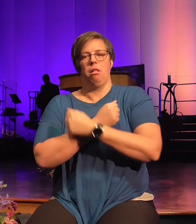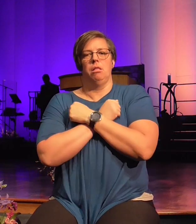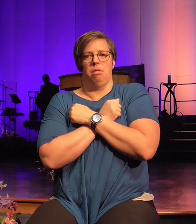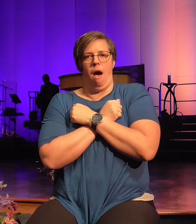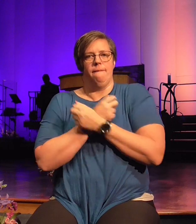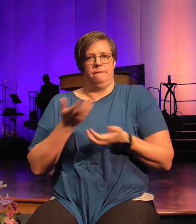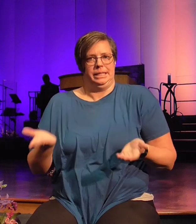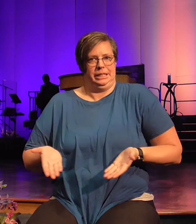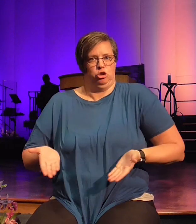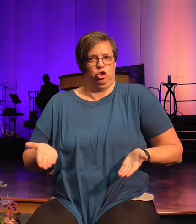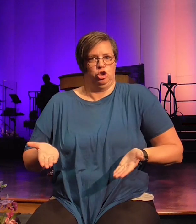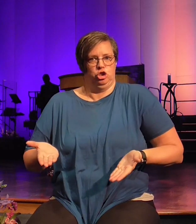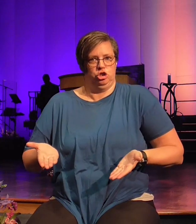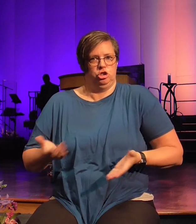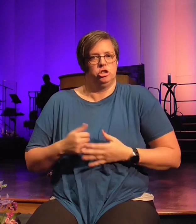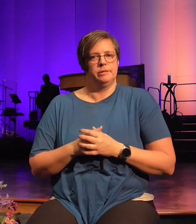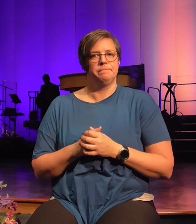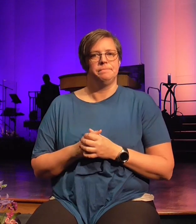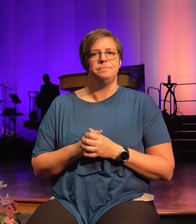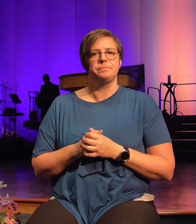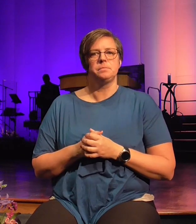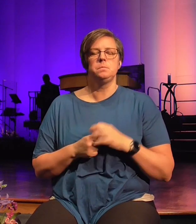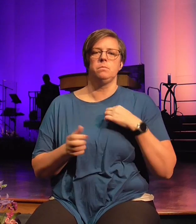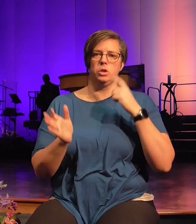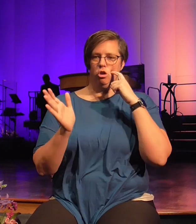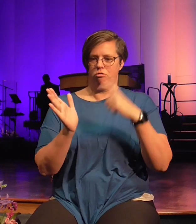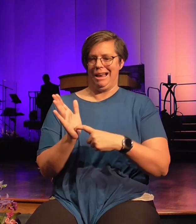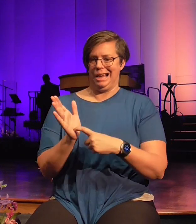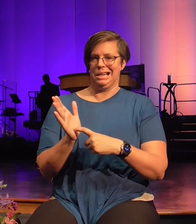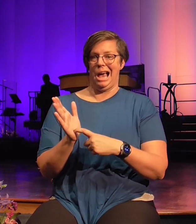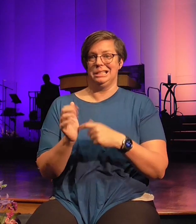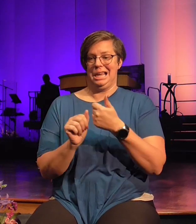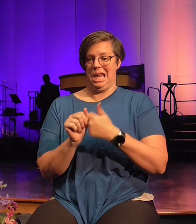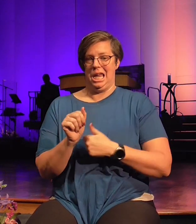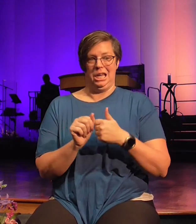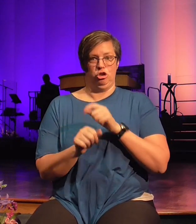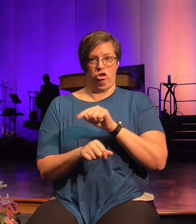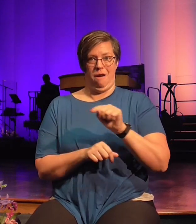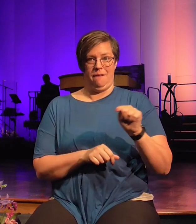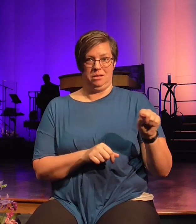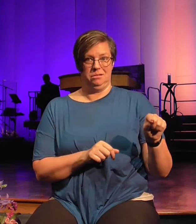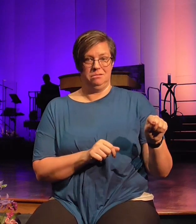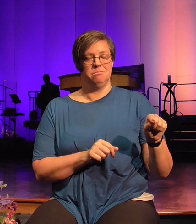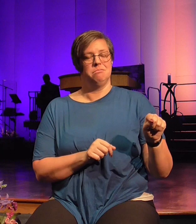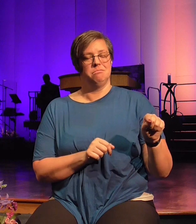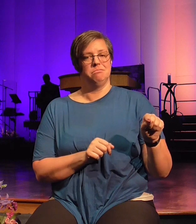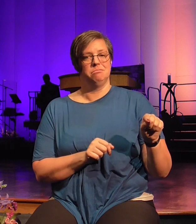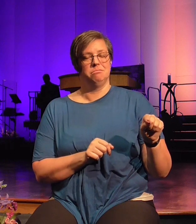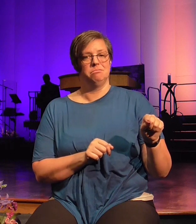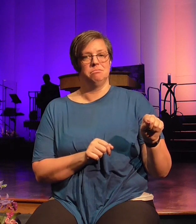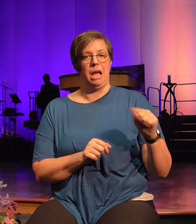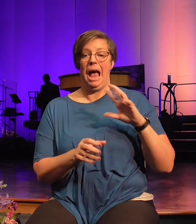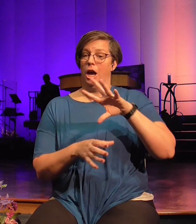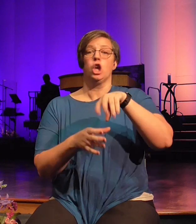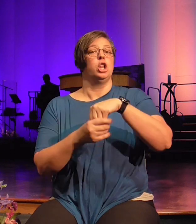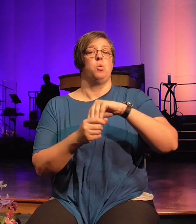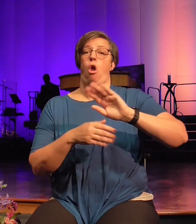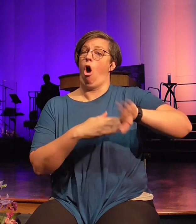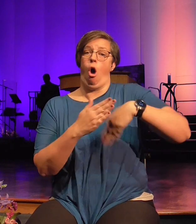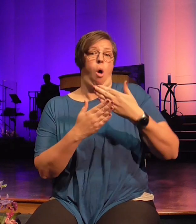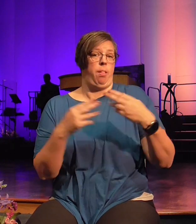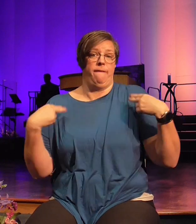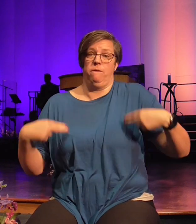so present. So recognizing that each one of us, and I include all